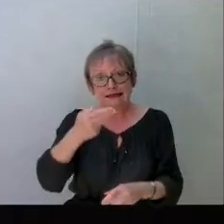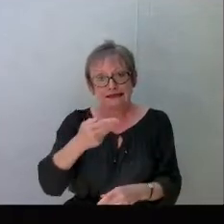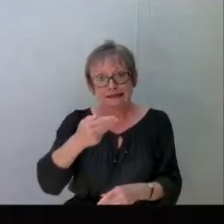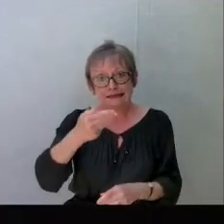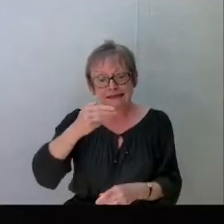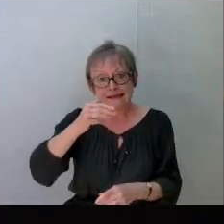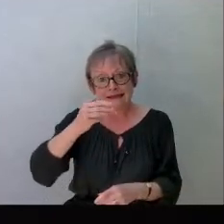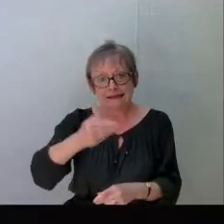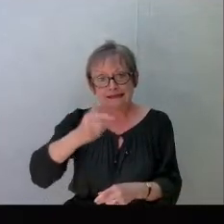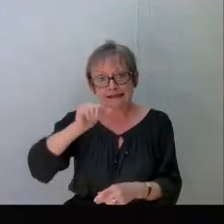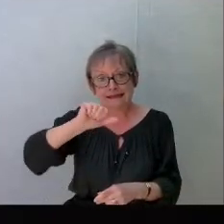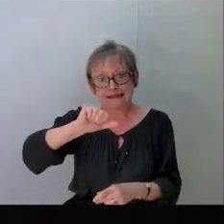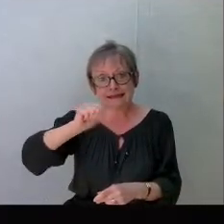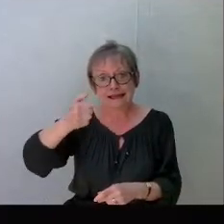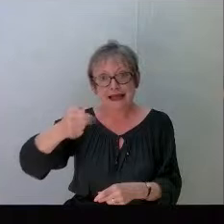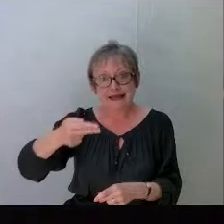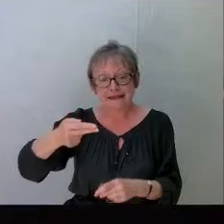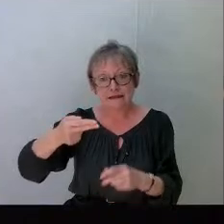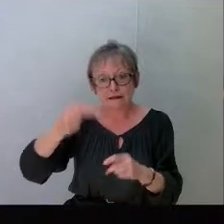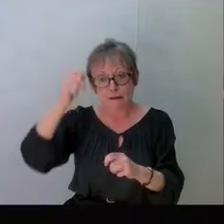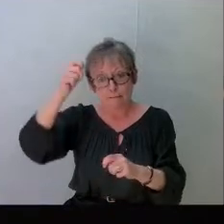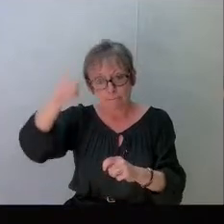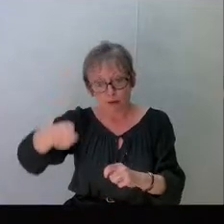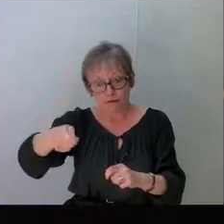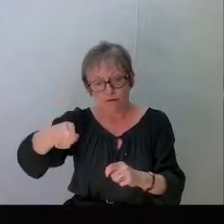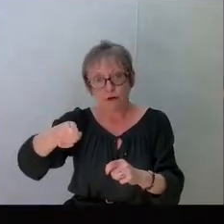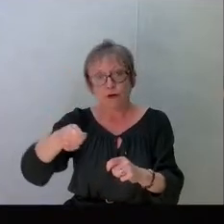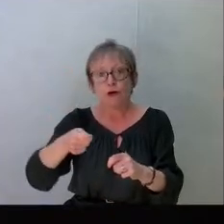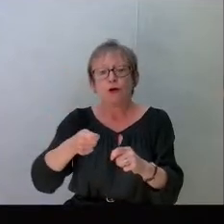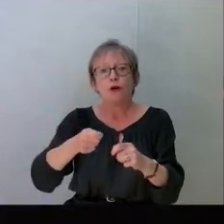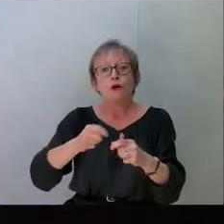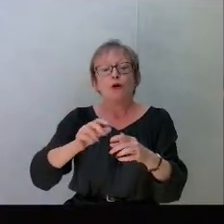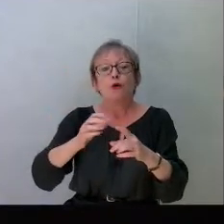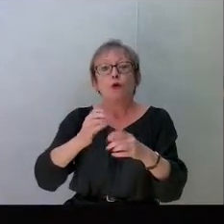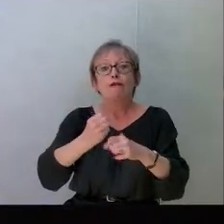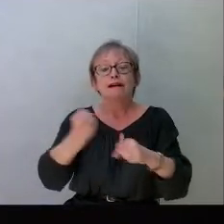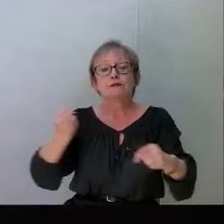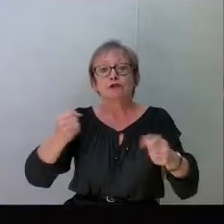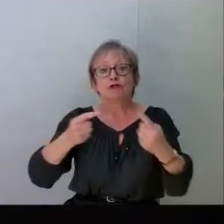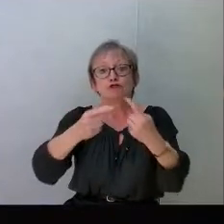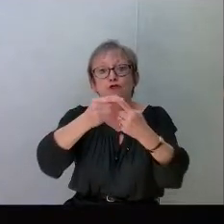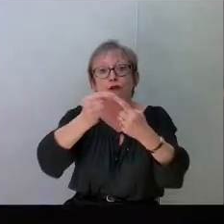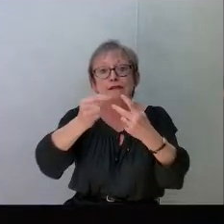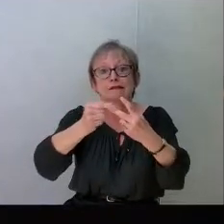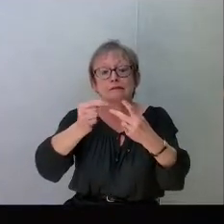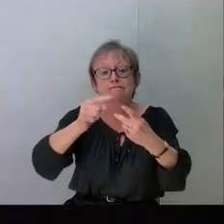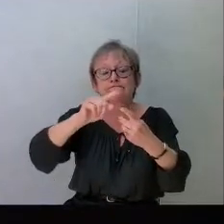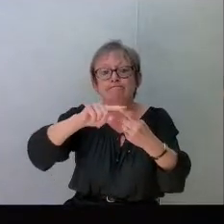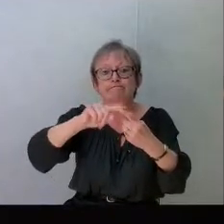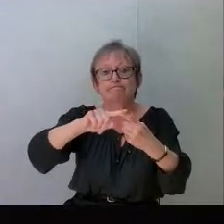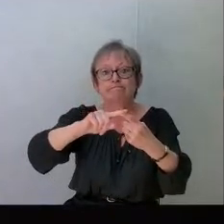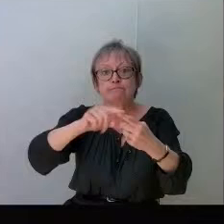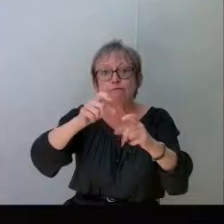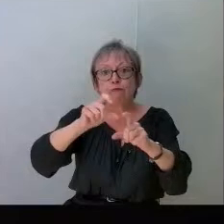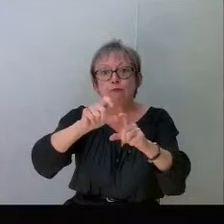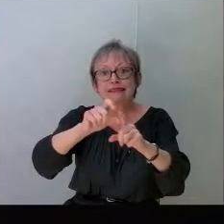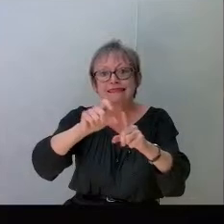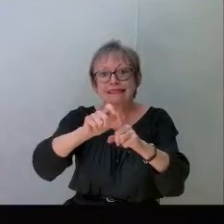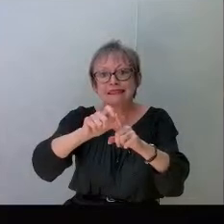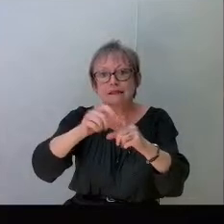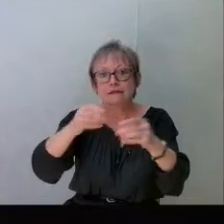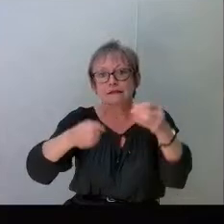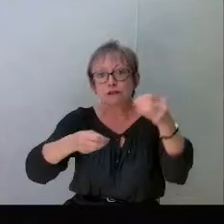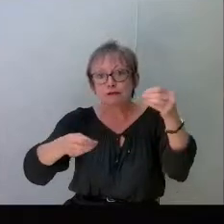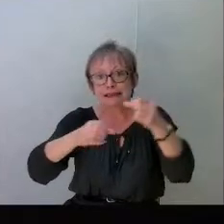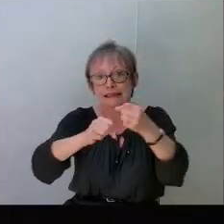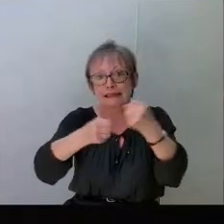with that bonnet, University of Dundee graduates had a choice. They could graduate with a University of Dundee degree, or they